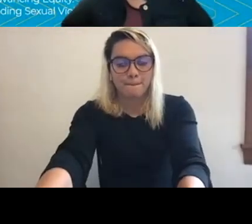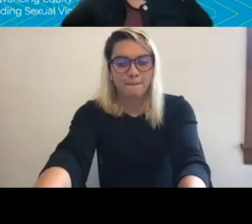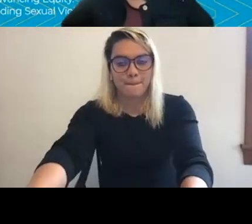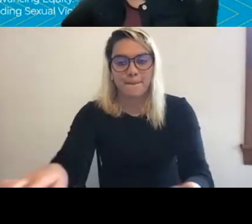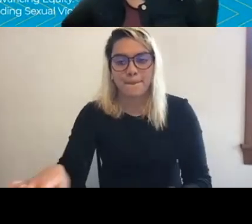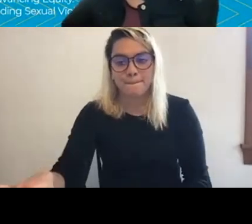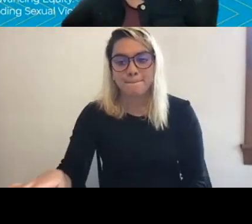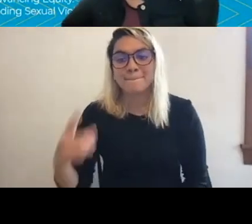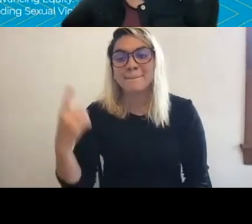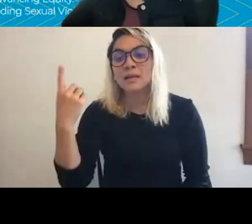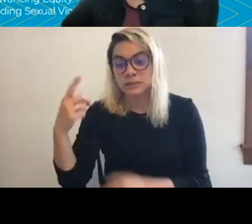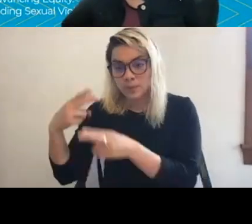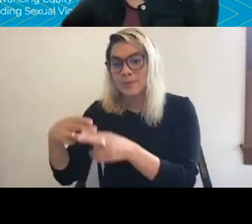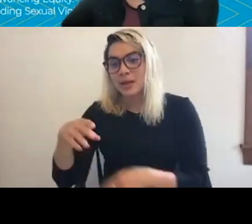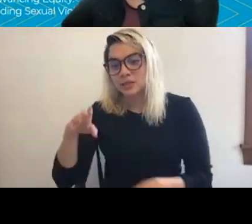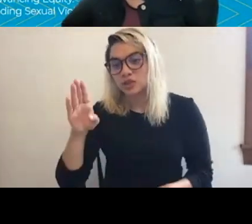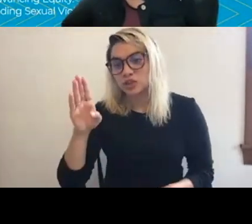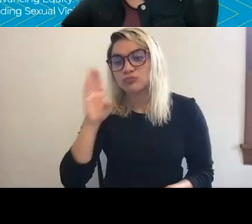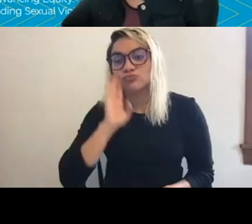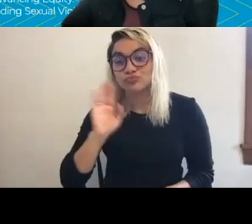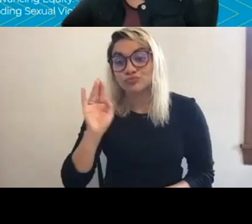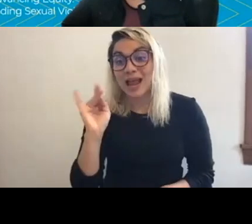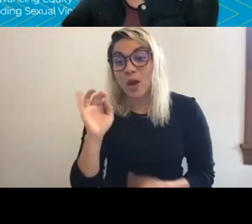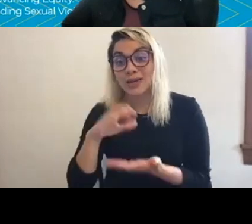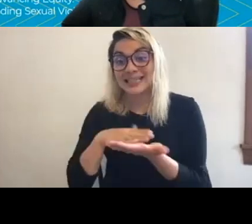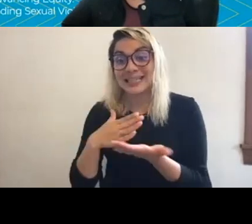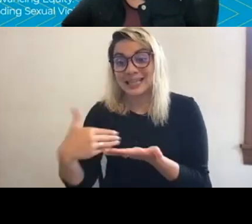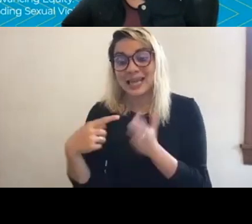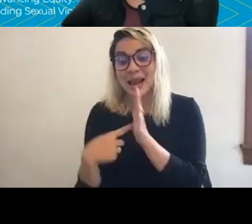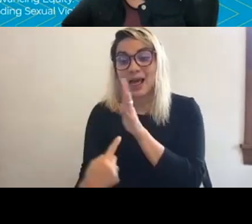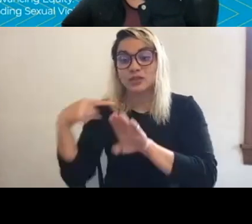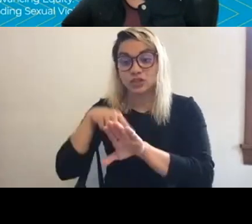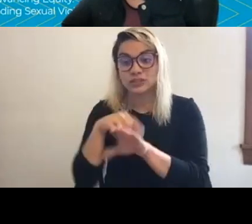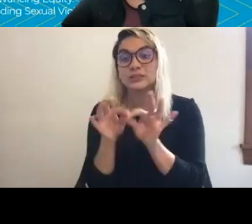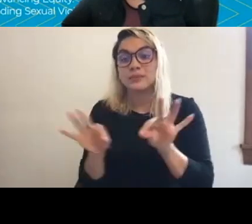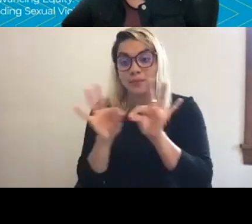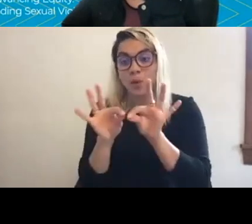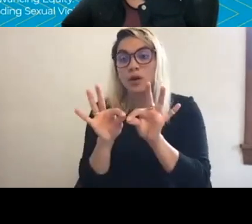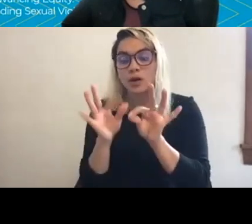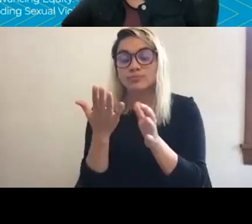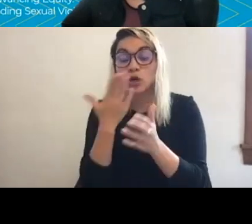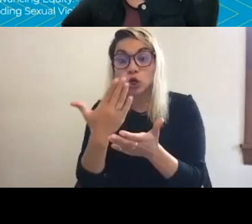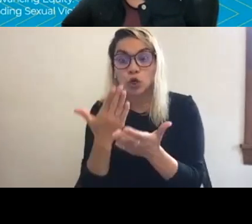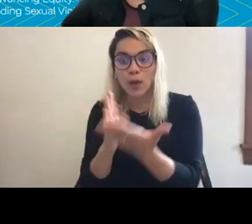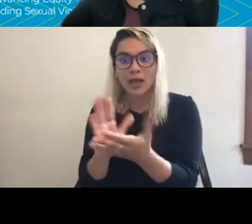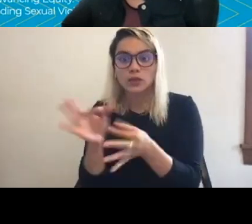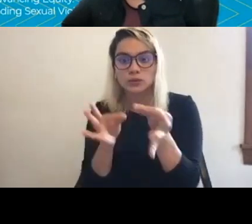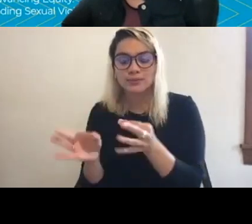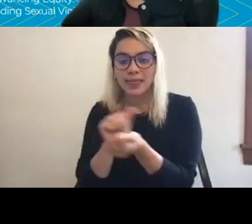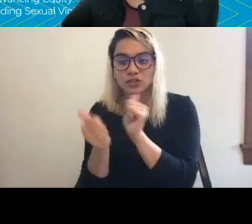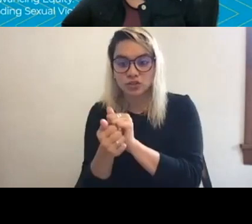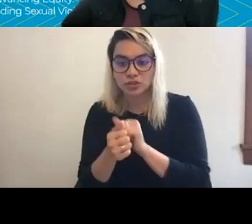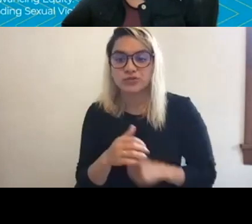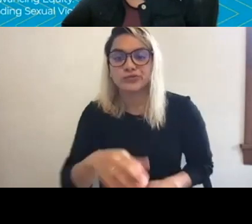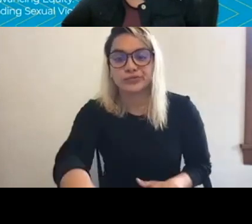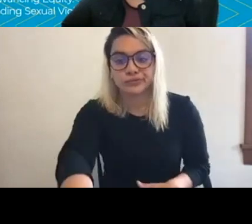So the brownie analogy, very helpful way to approach change, to approach a vision, starting with